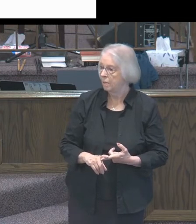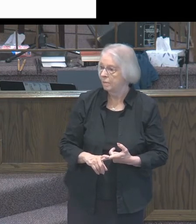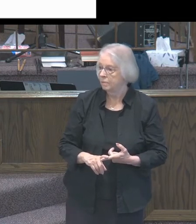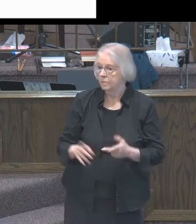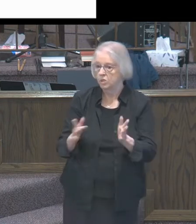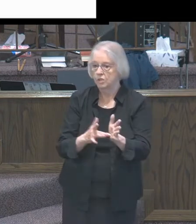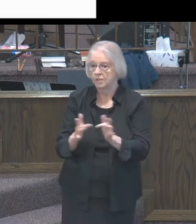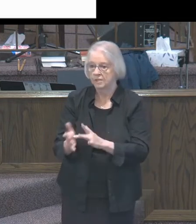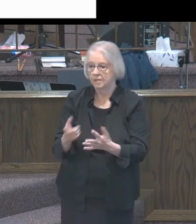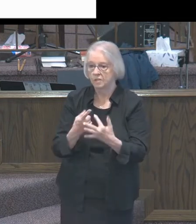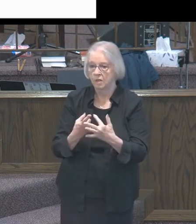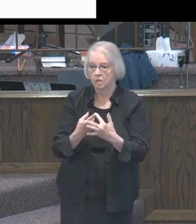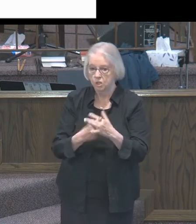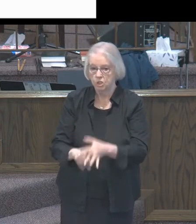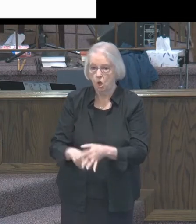in the Bible,